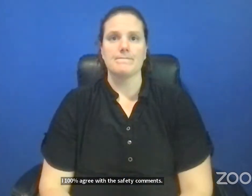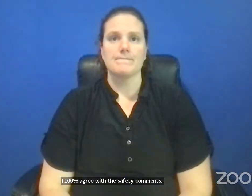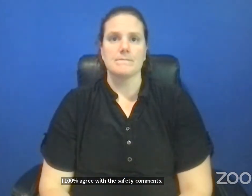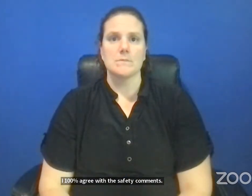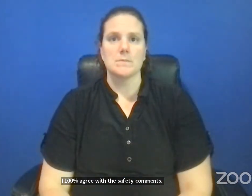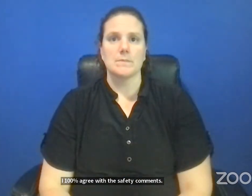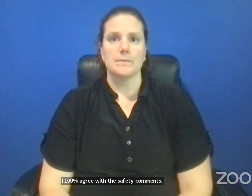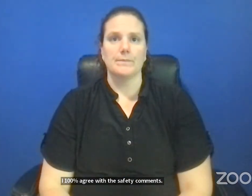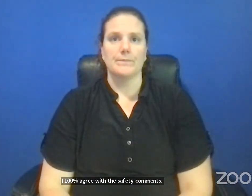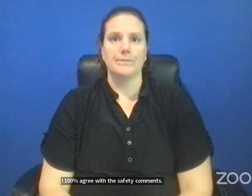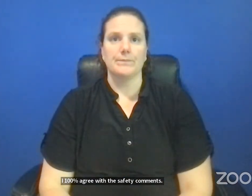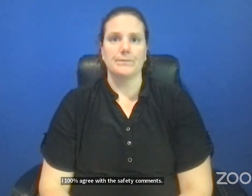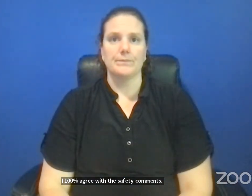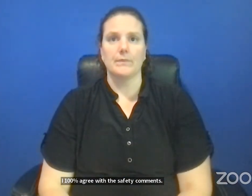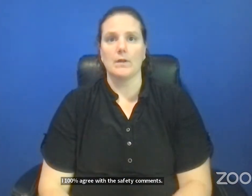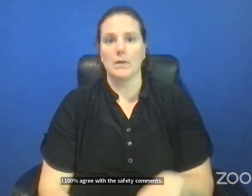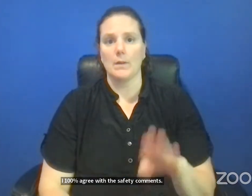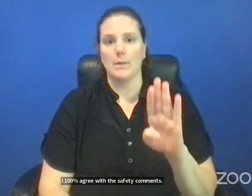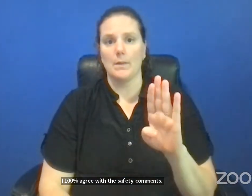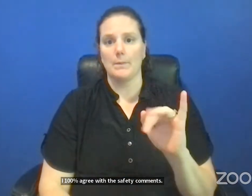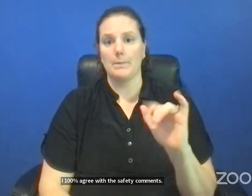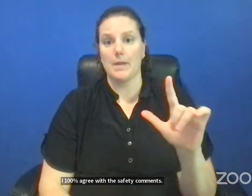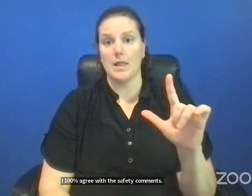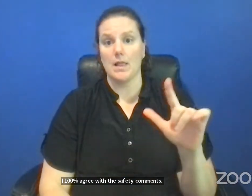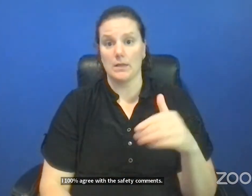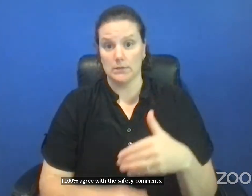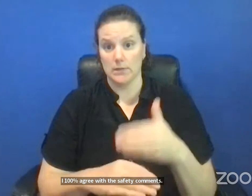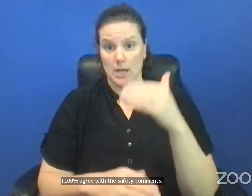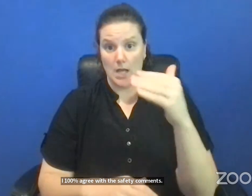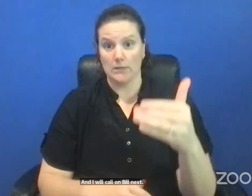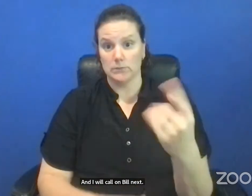And I will call on Bill next.